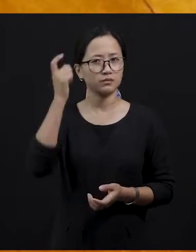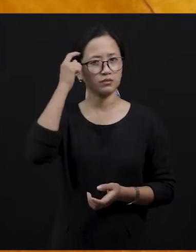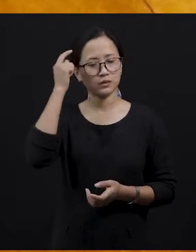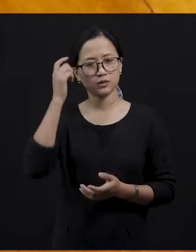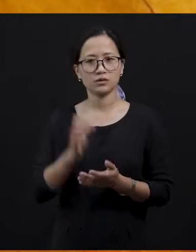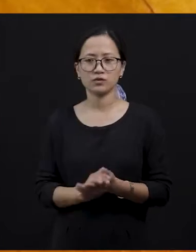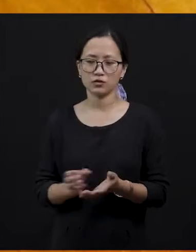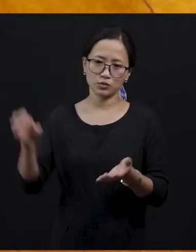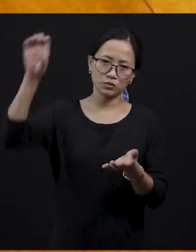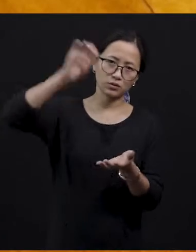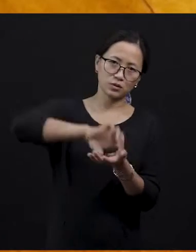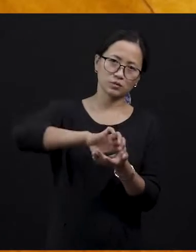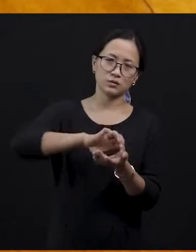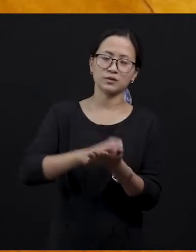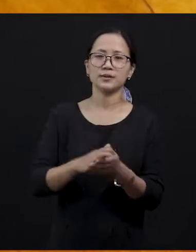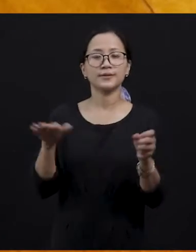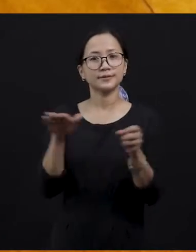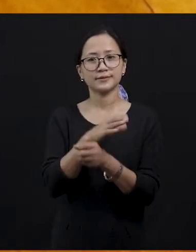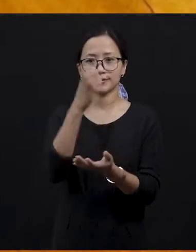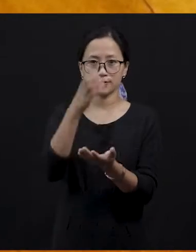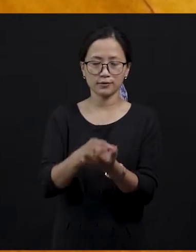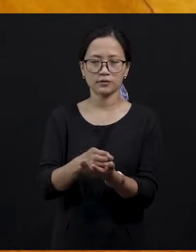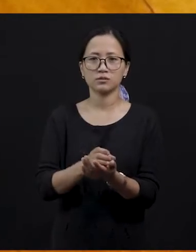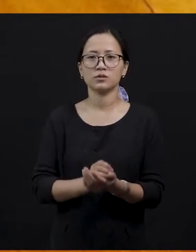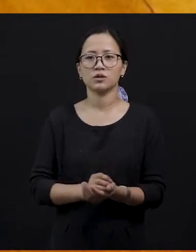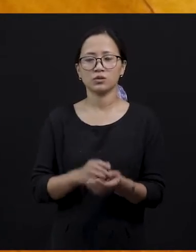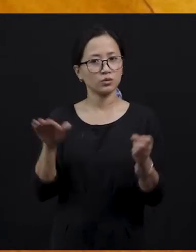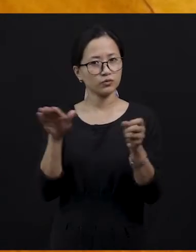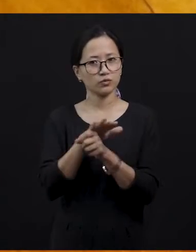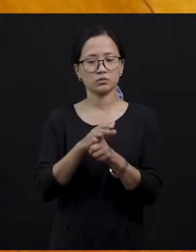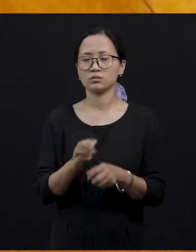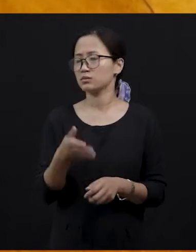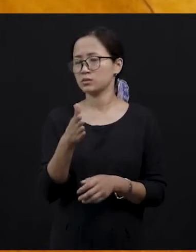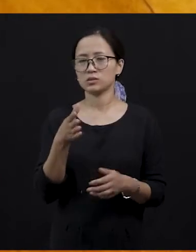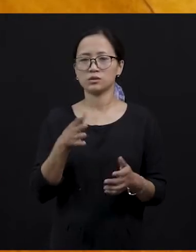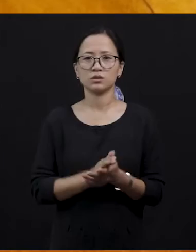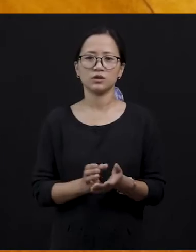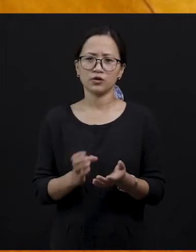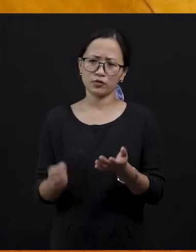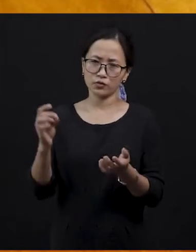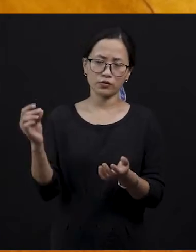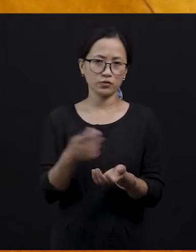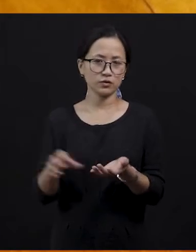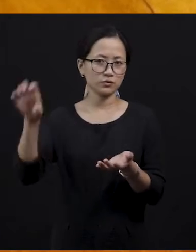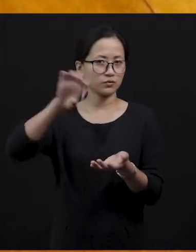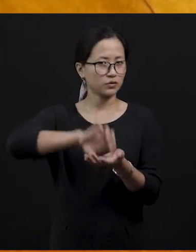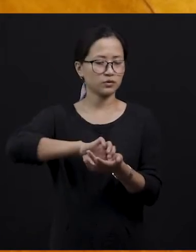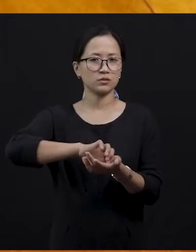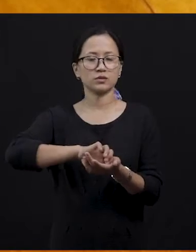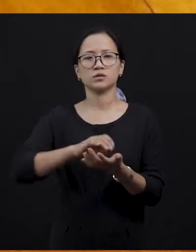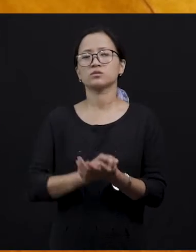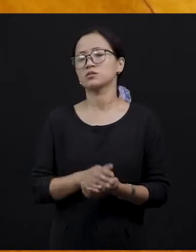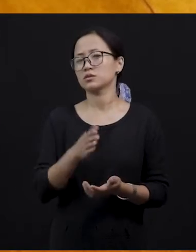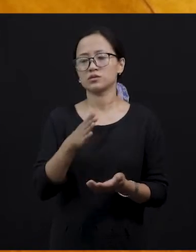the empty glass, then, even the glass will be filled with full of water. But no, it'll fill with water, but